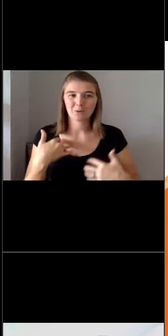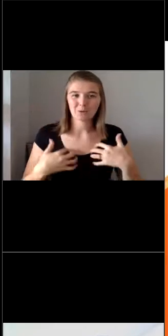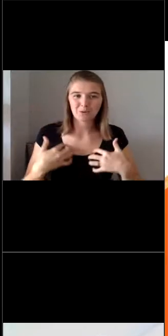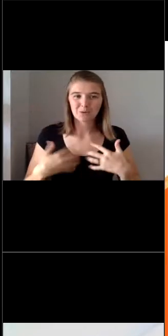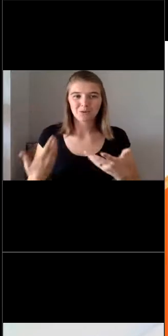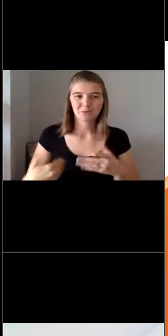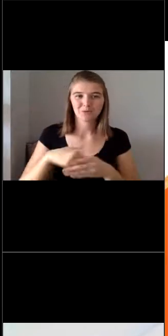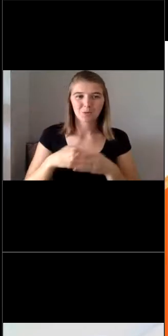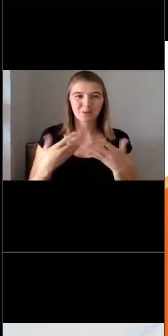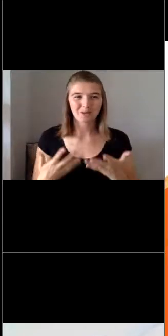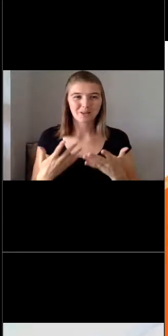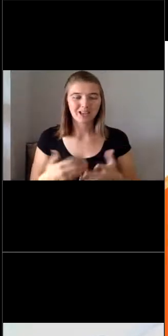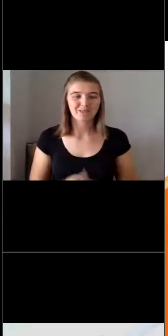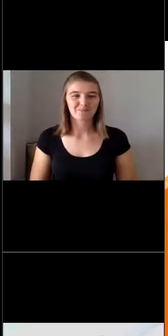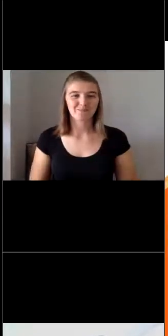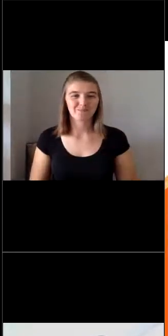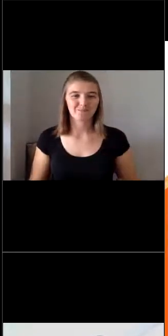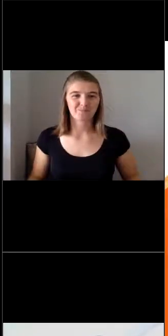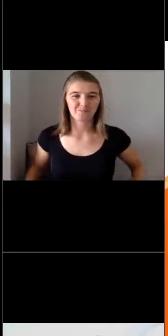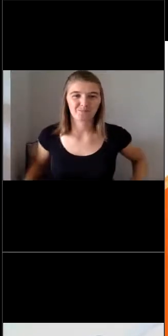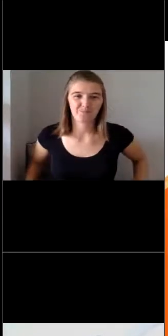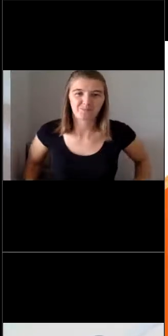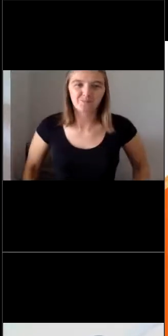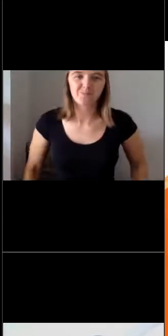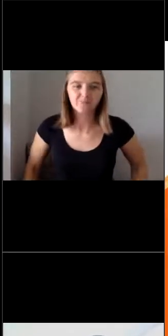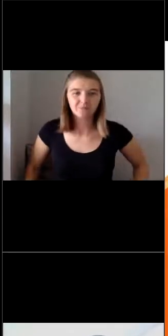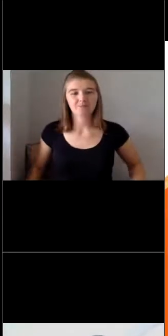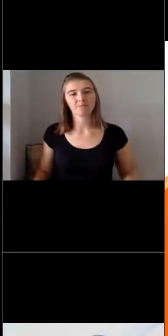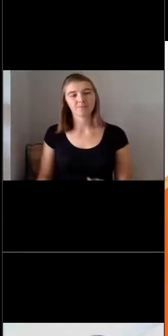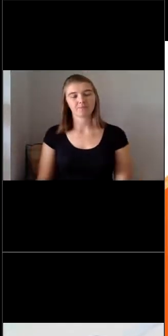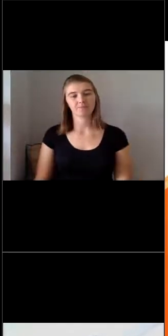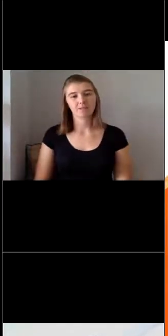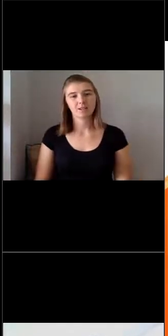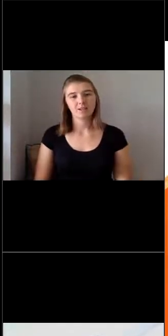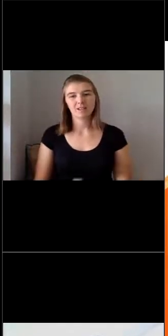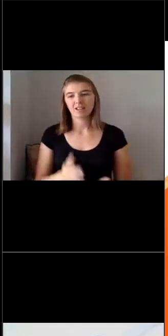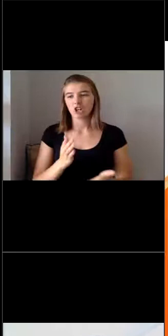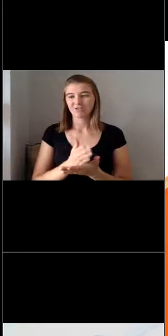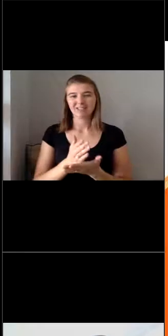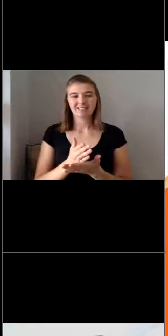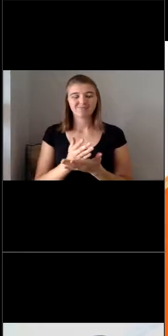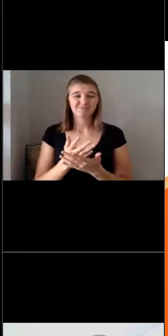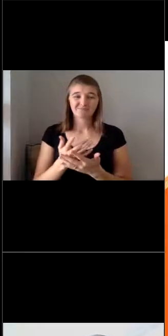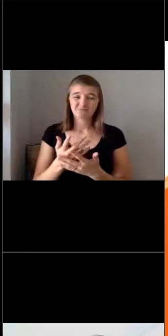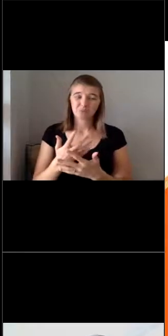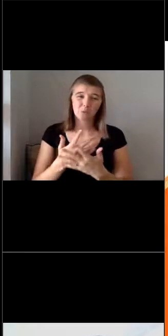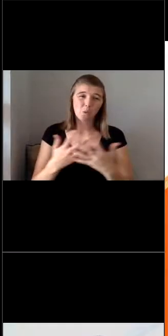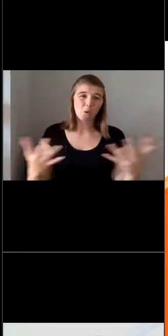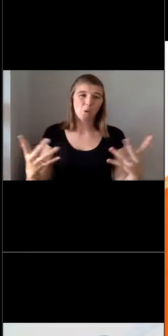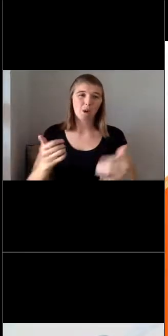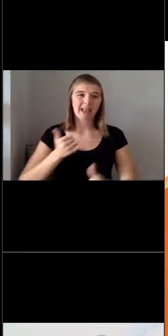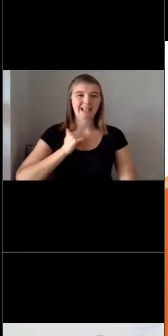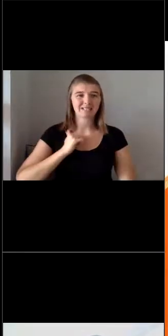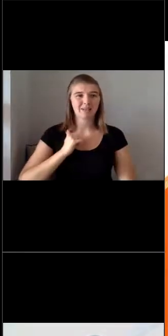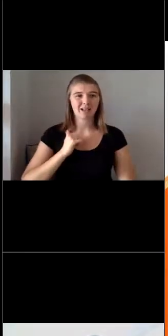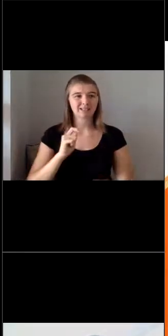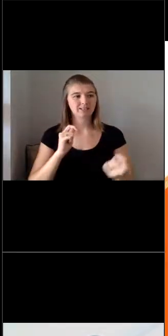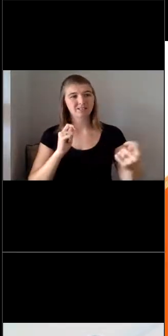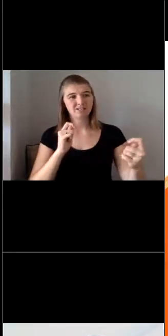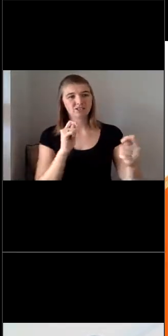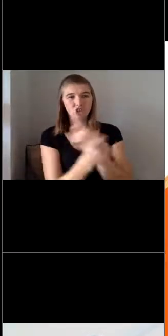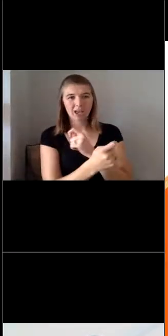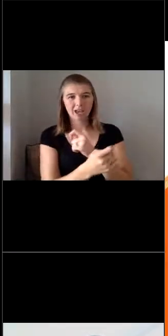today. So many of us expect to manage some degree of change or chaos